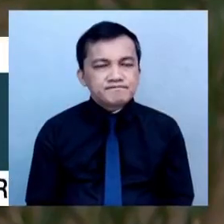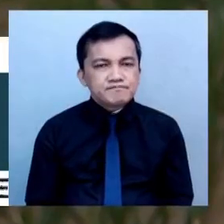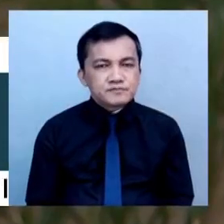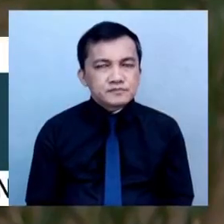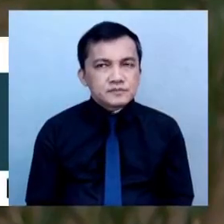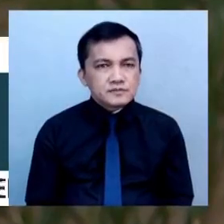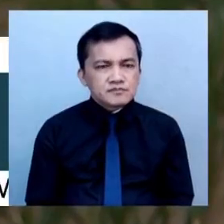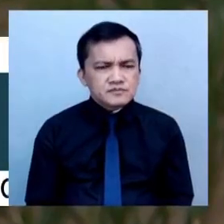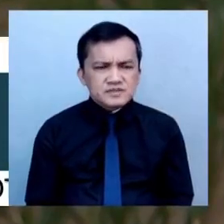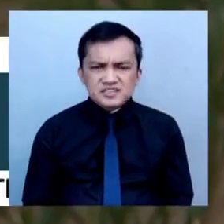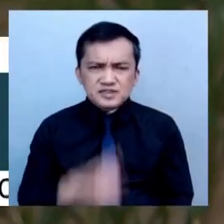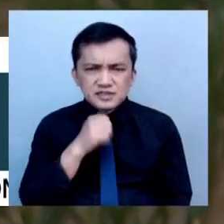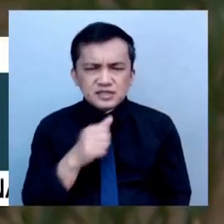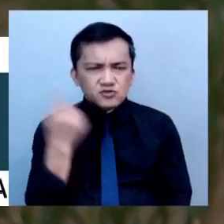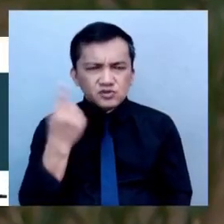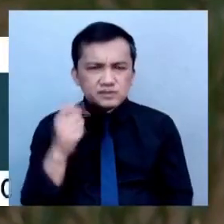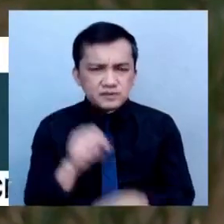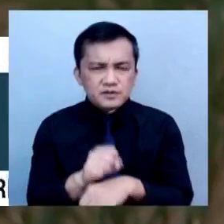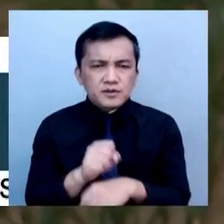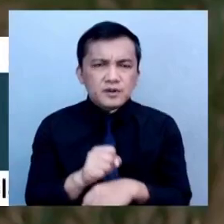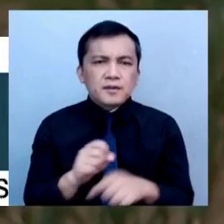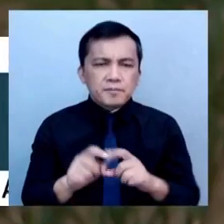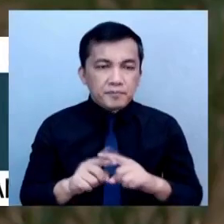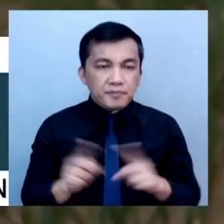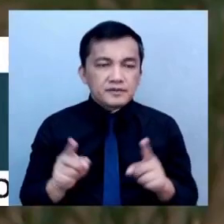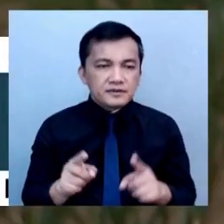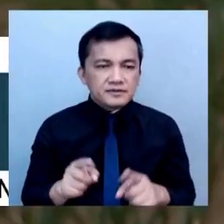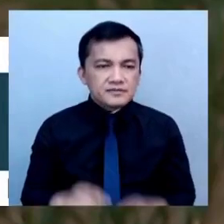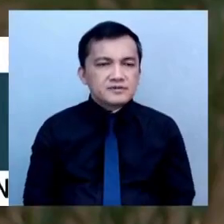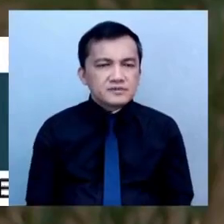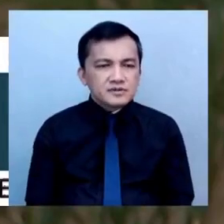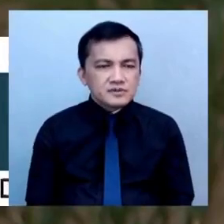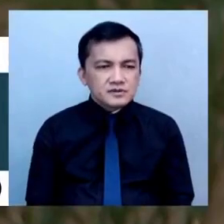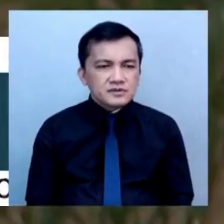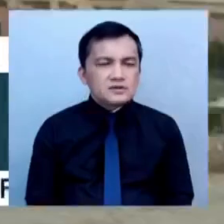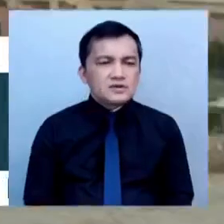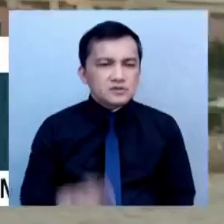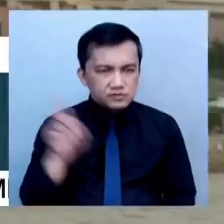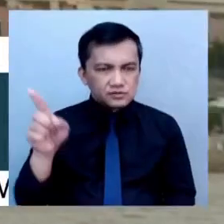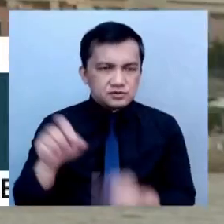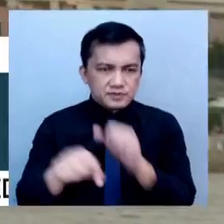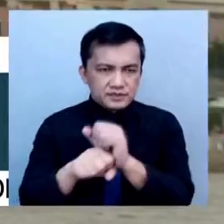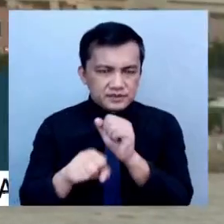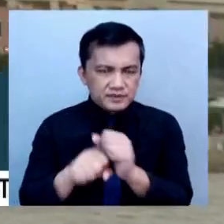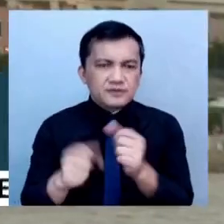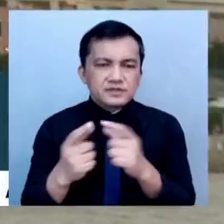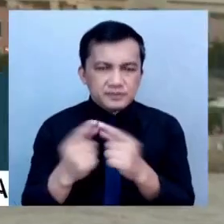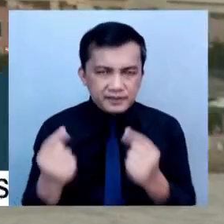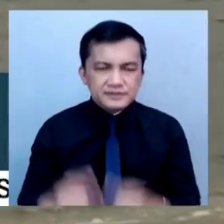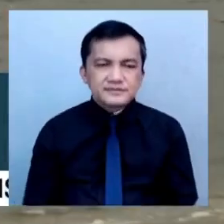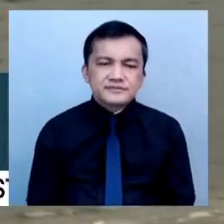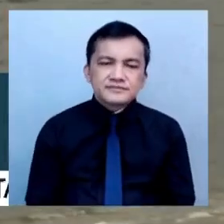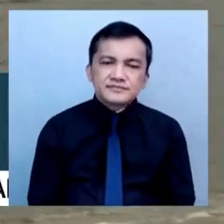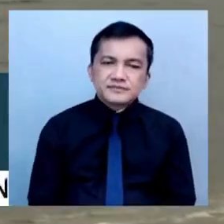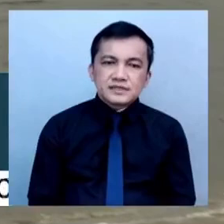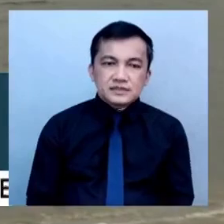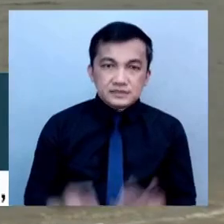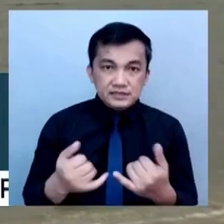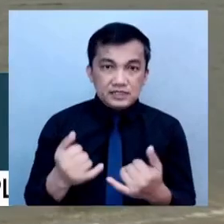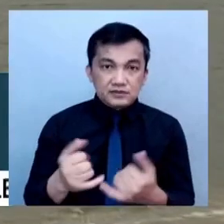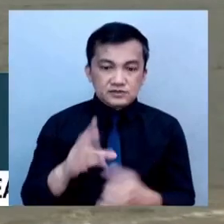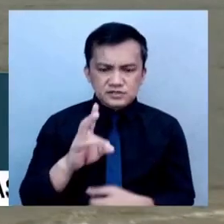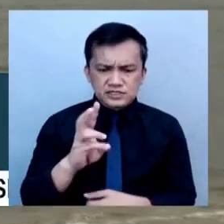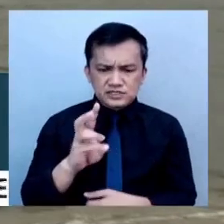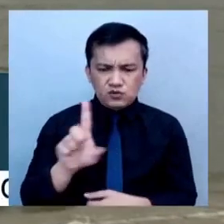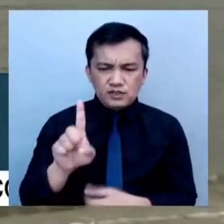hindi lamang po sa pagtatrabaho, no? But doon sa pagtatrabaho sa Japan. There are currently over